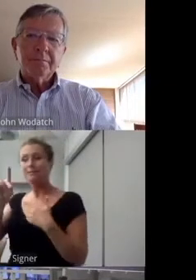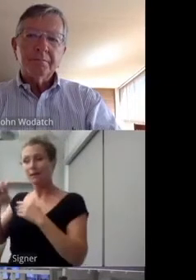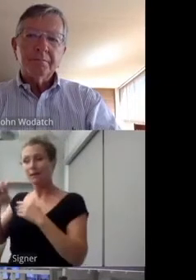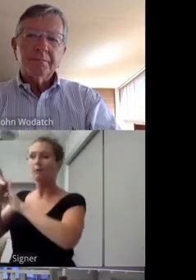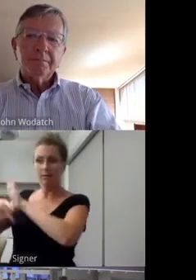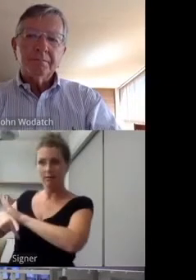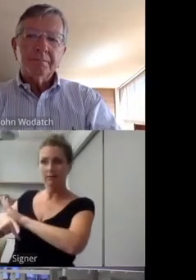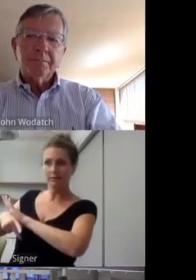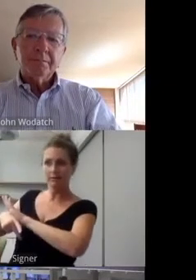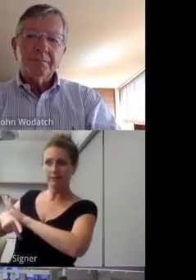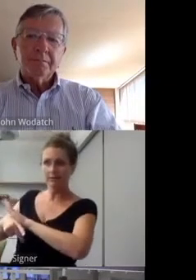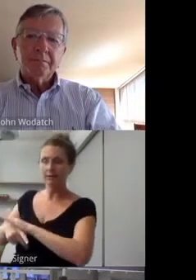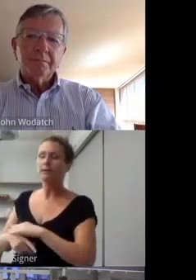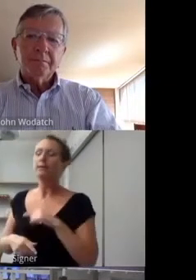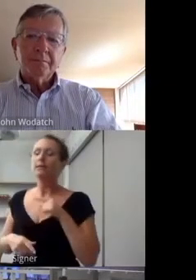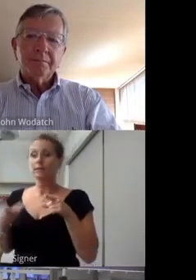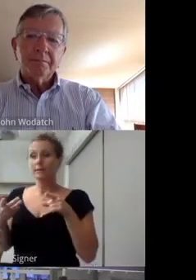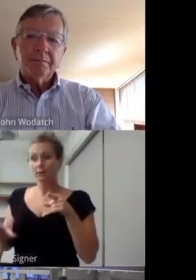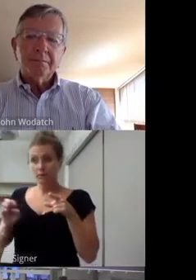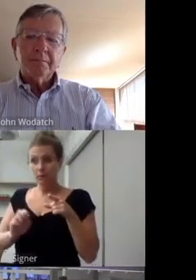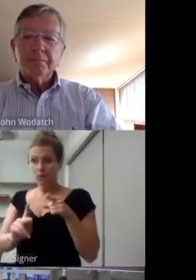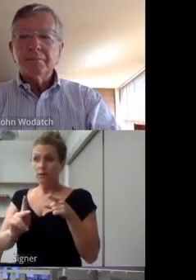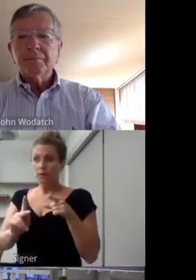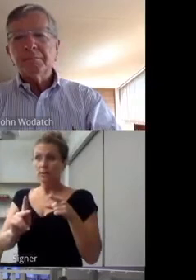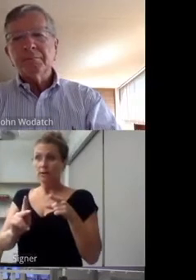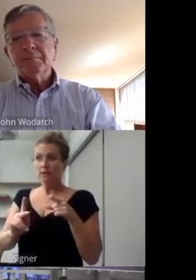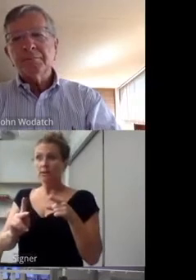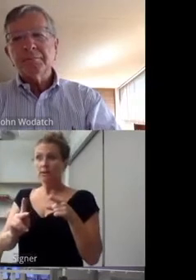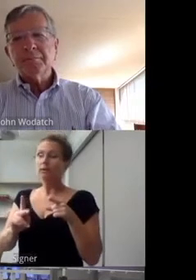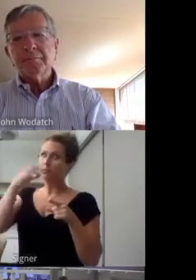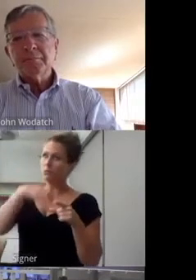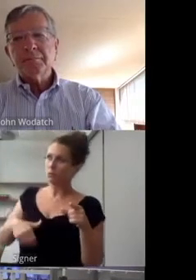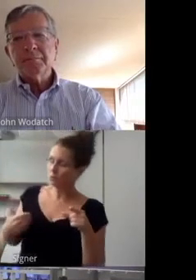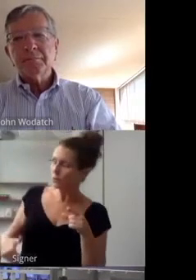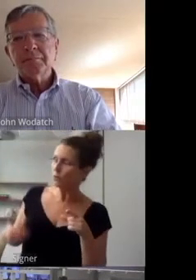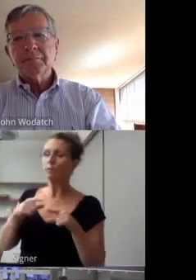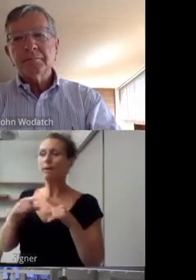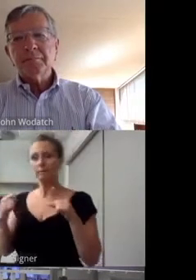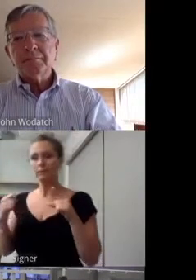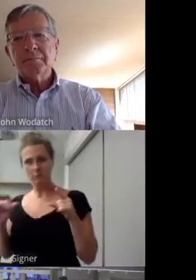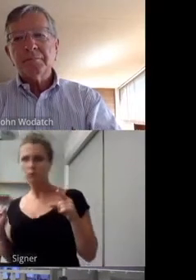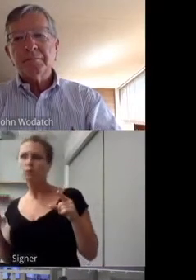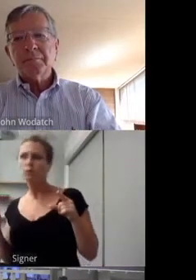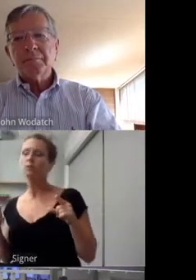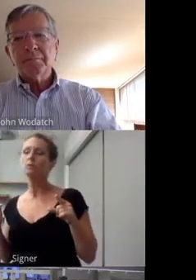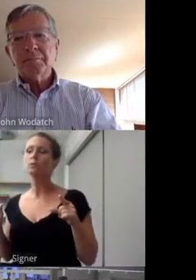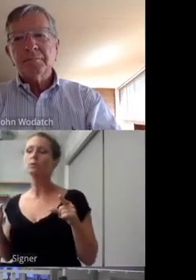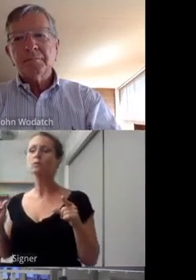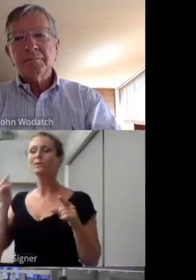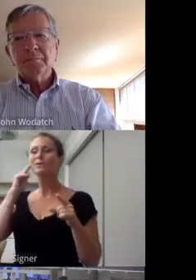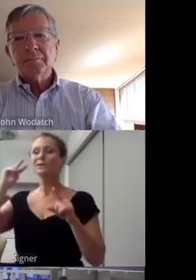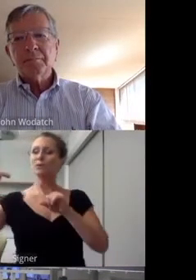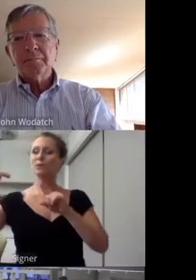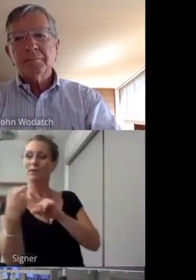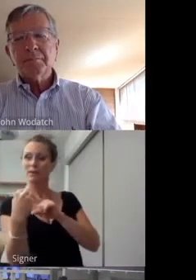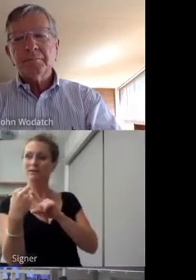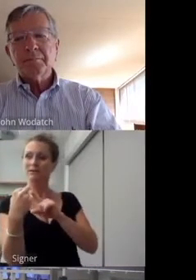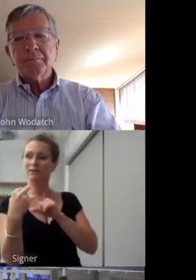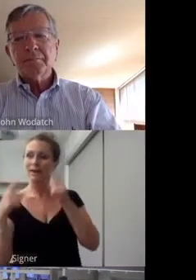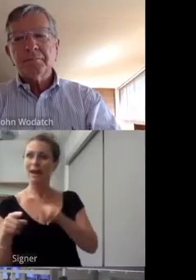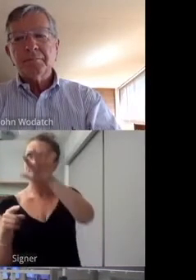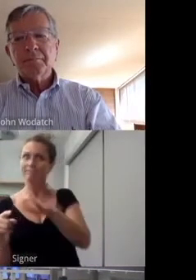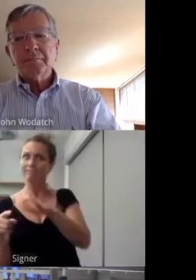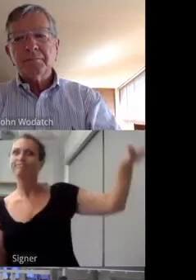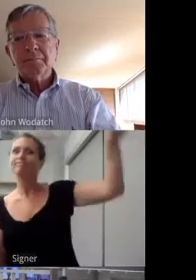a chance, particularly posted in Switzerland, to view this issue from the perspective of what's going on, not just here,